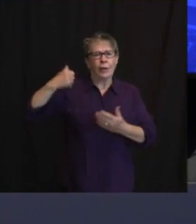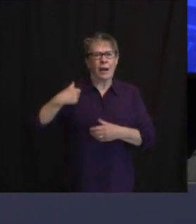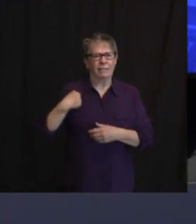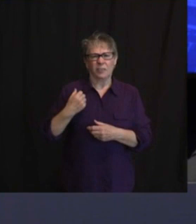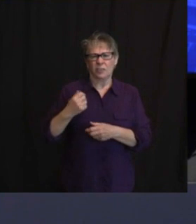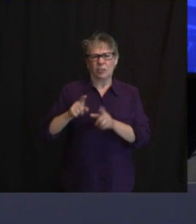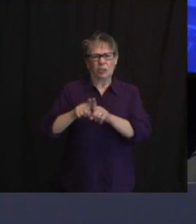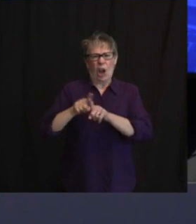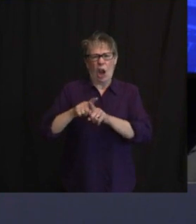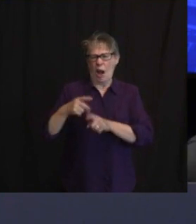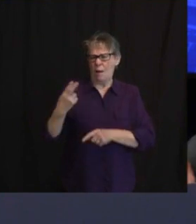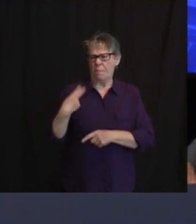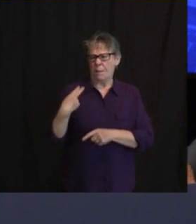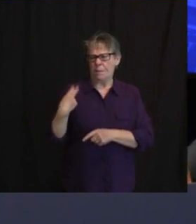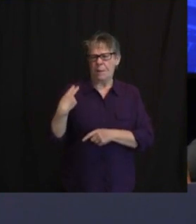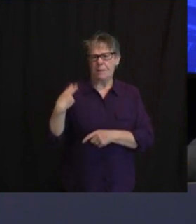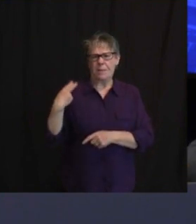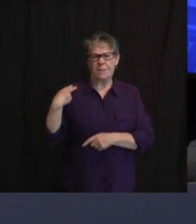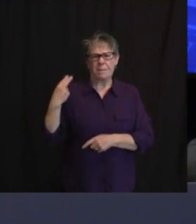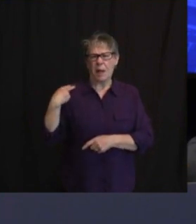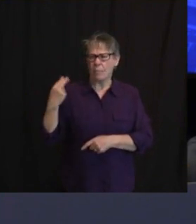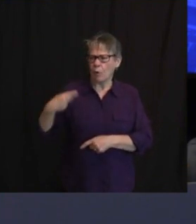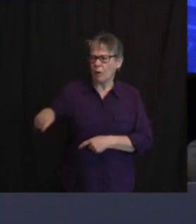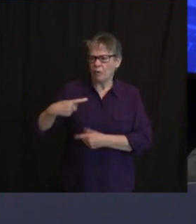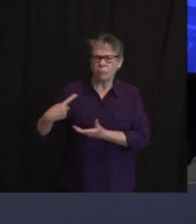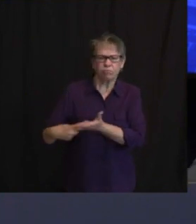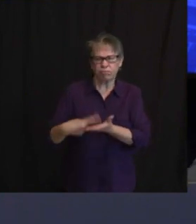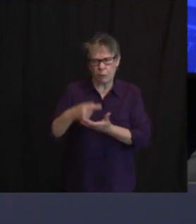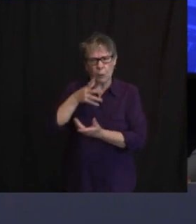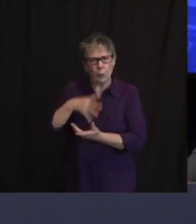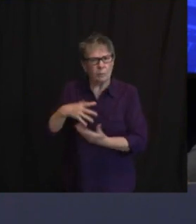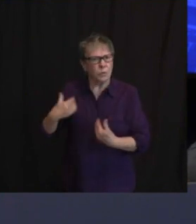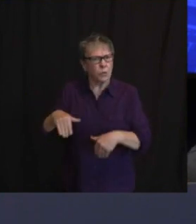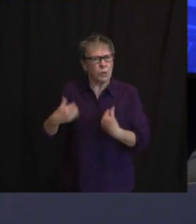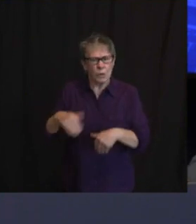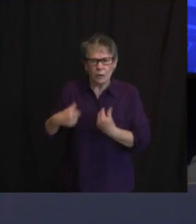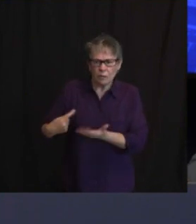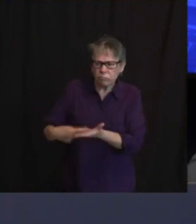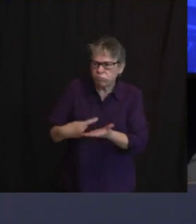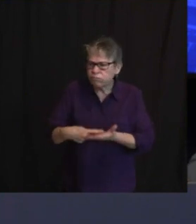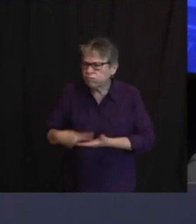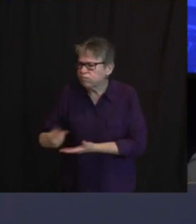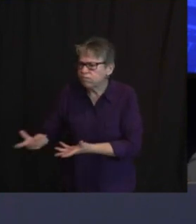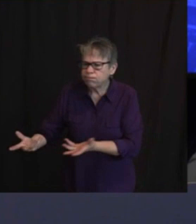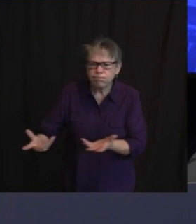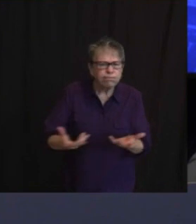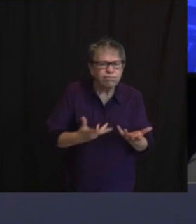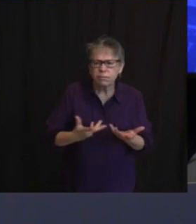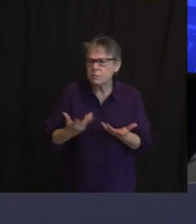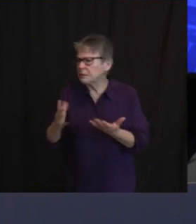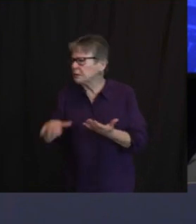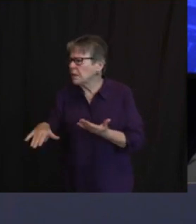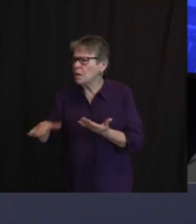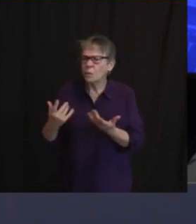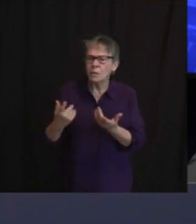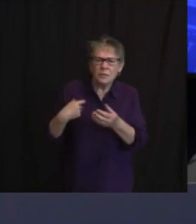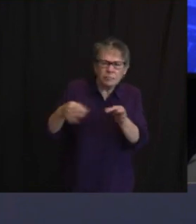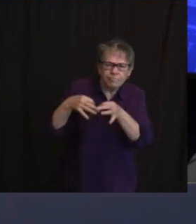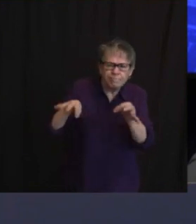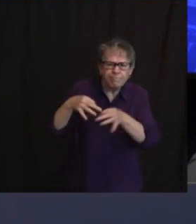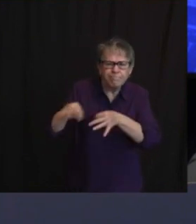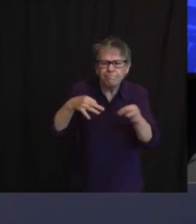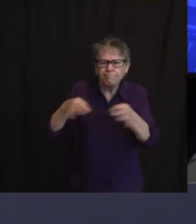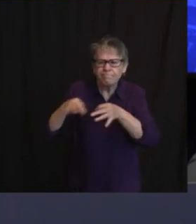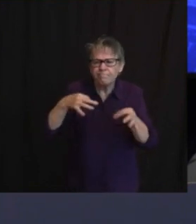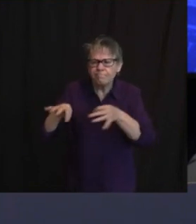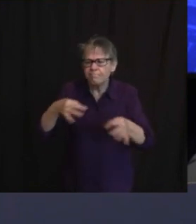Department of Defense's current staff here and any future needs or any adjustments to the staffing. So the commissioner and I are looking